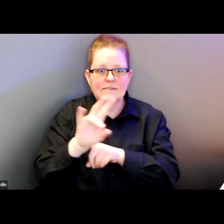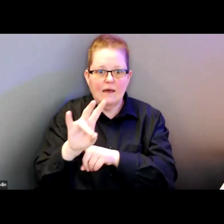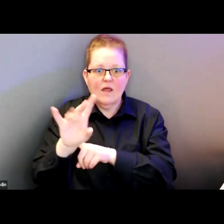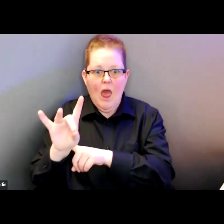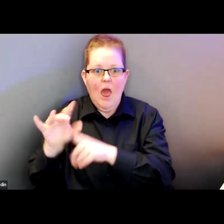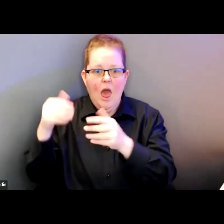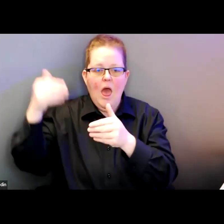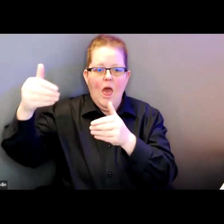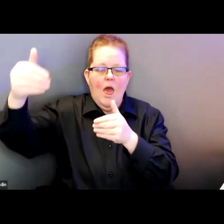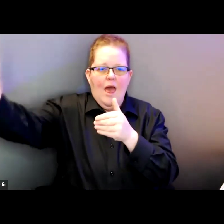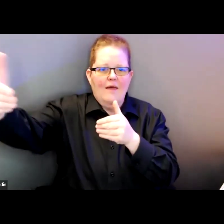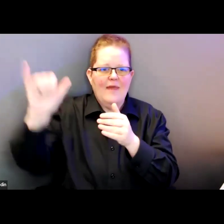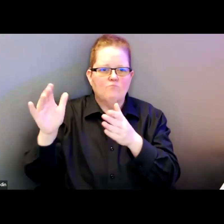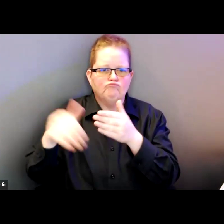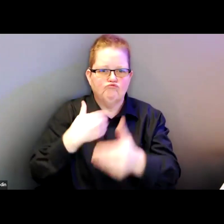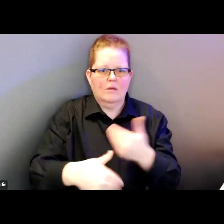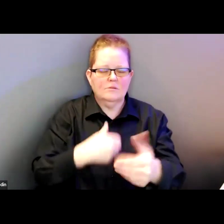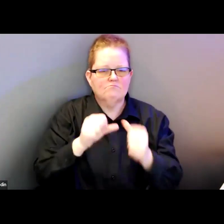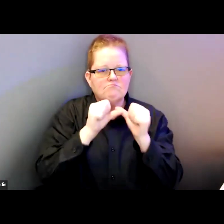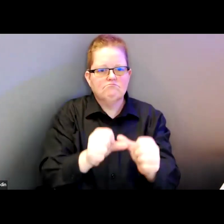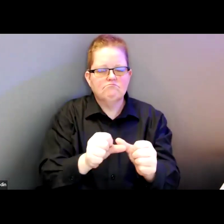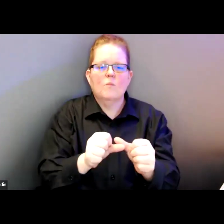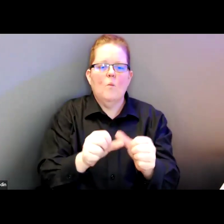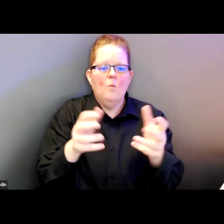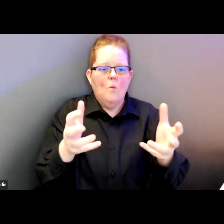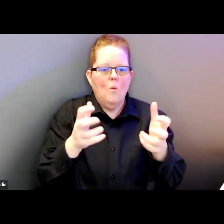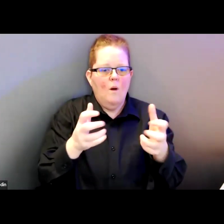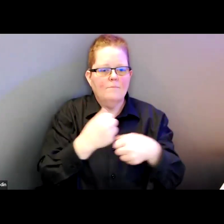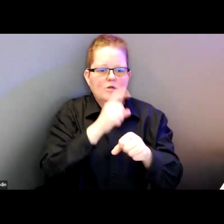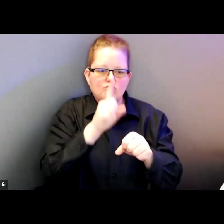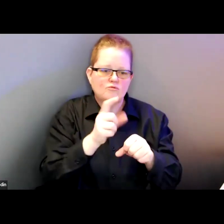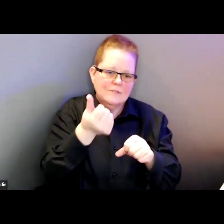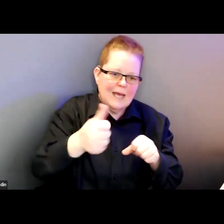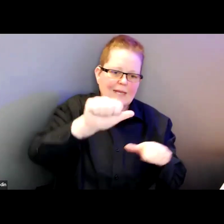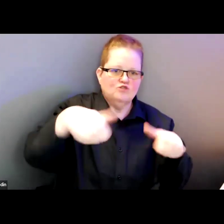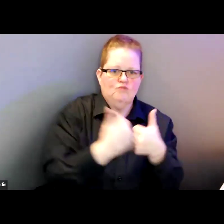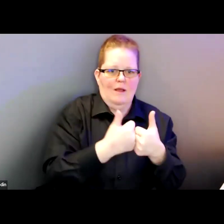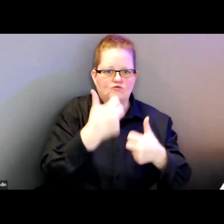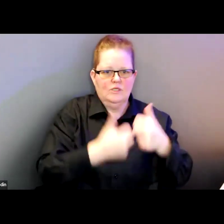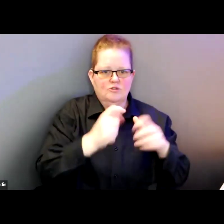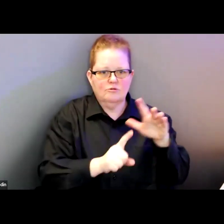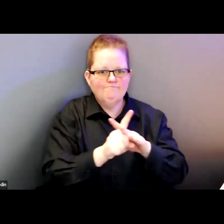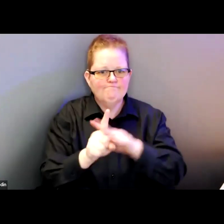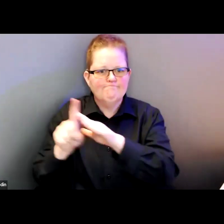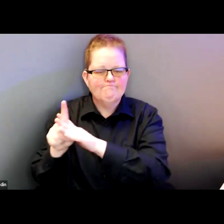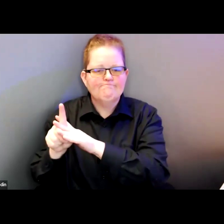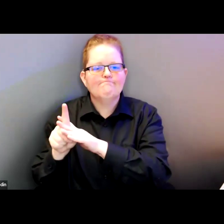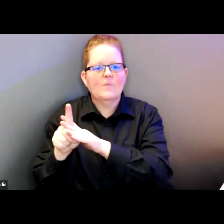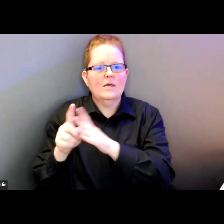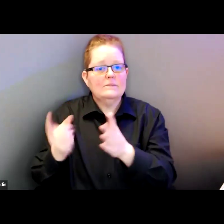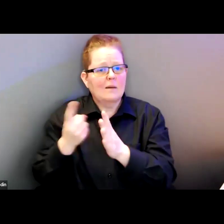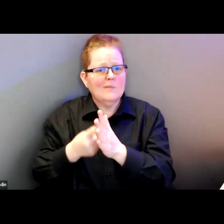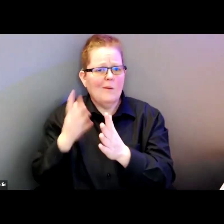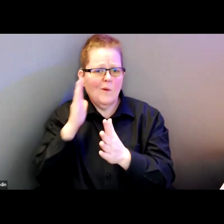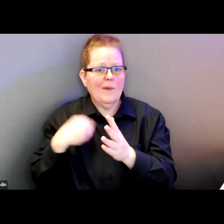this process continues on forward, including challenge issues. Sometimes it will be more active, I suspect,